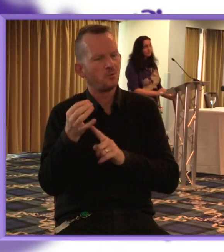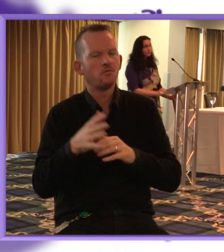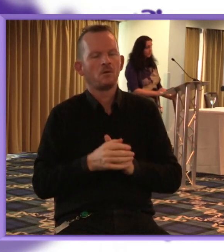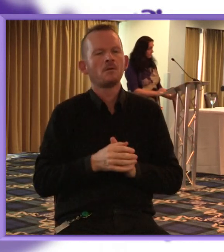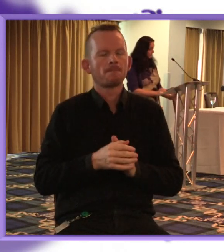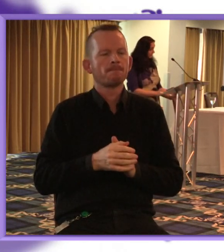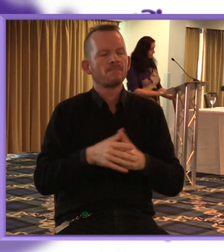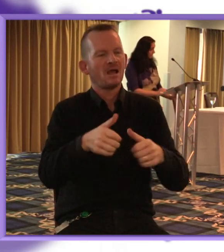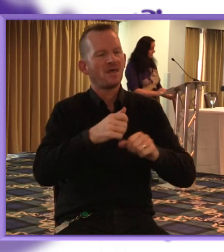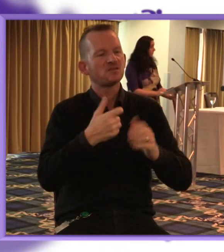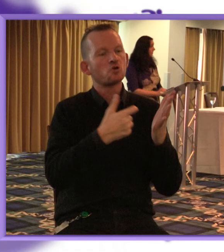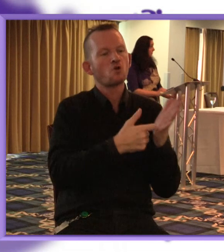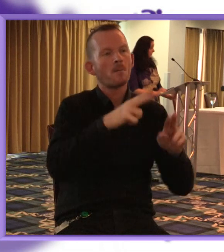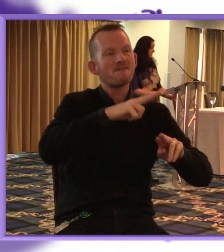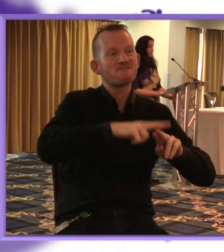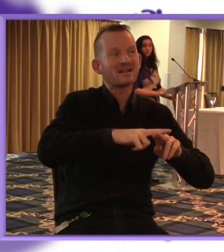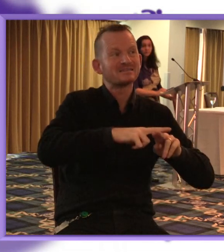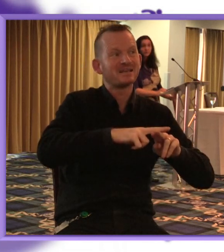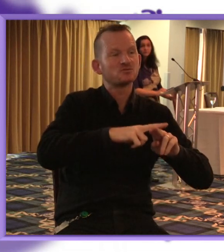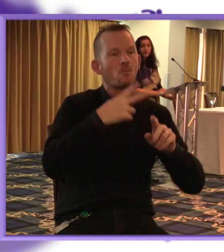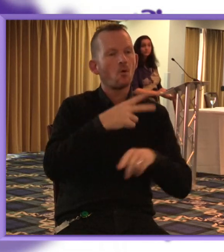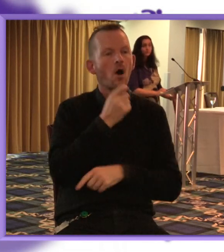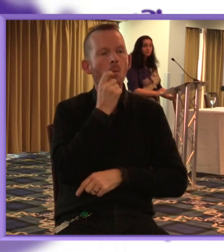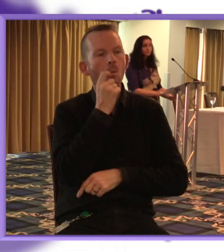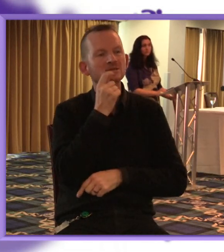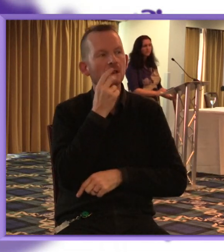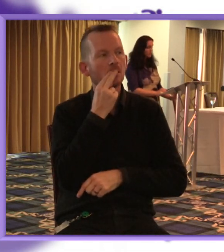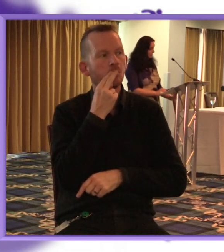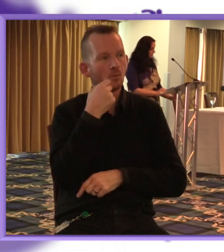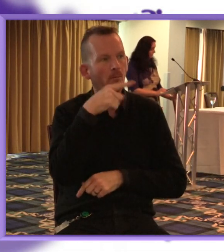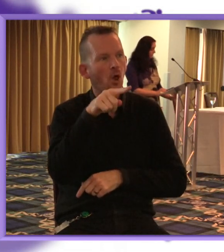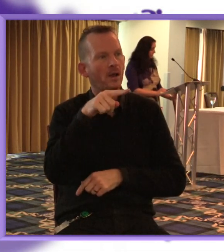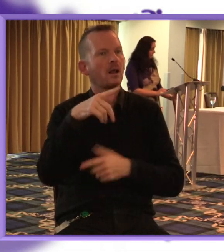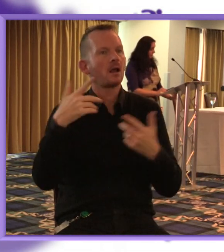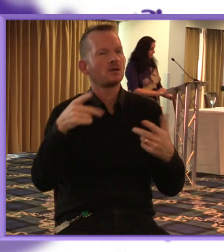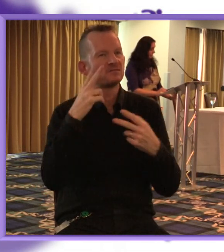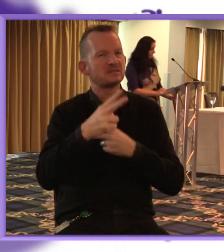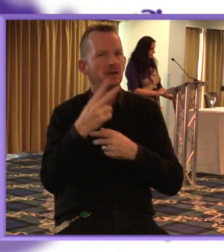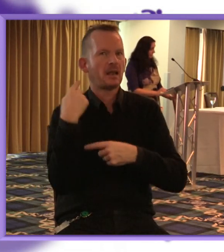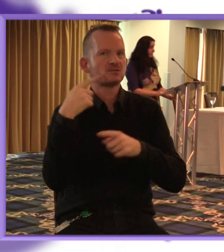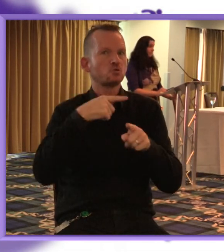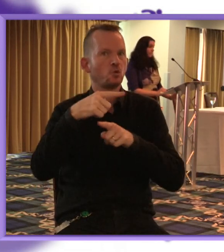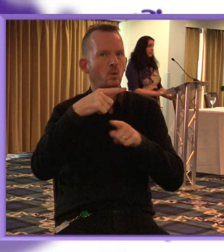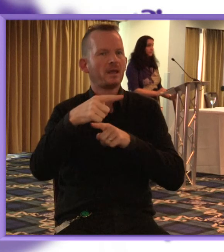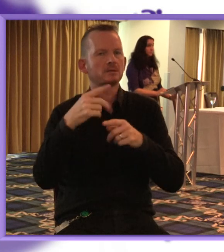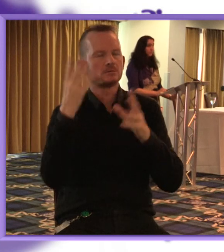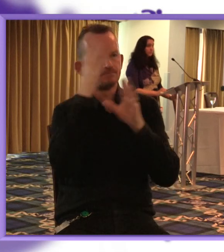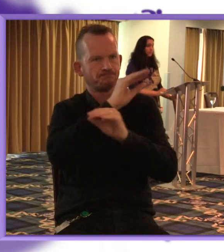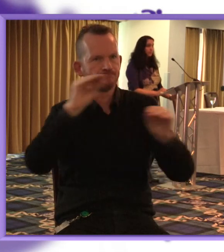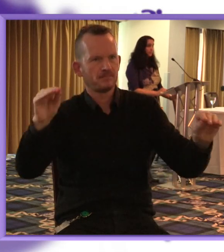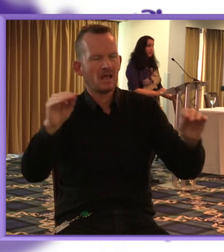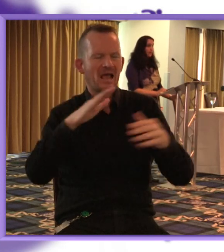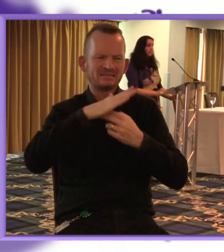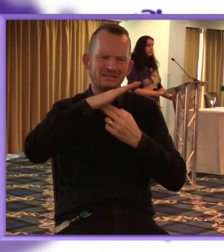Alongside this, there's the Robert Francis report on whistleblowing, which you'll have seen out in the last couple of weeks. And I think that's a